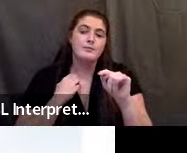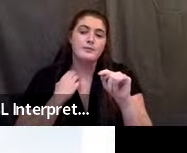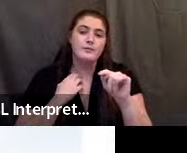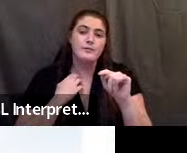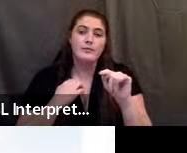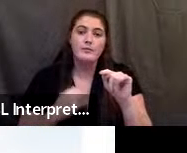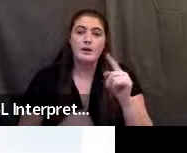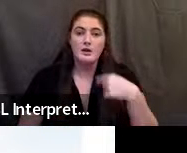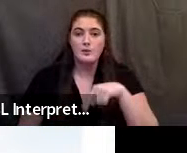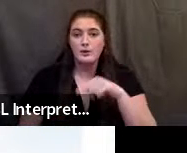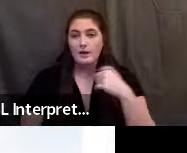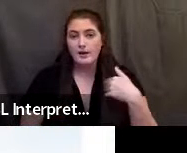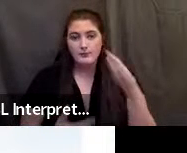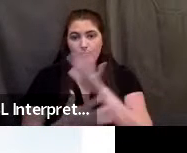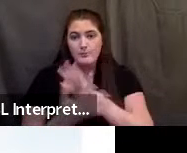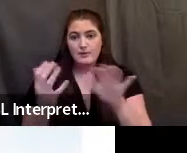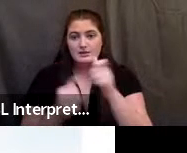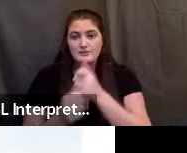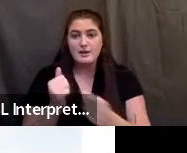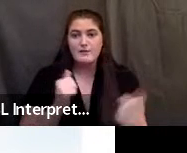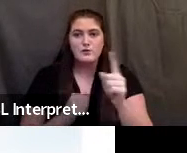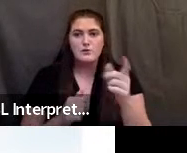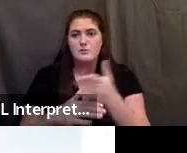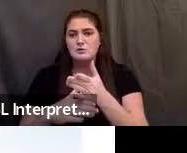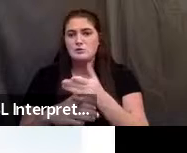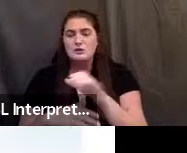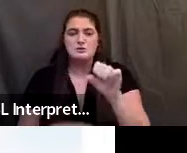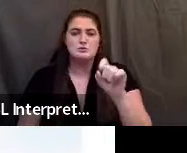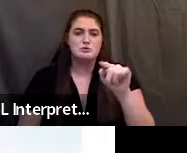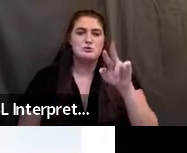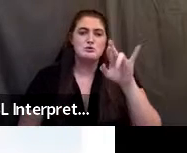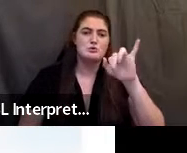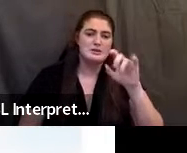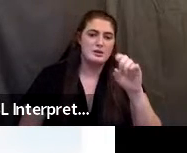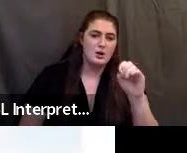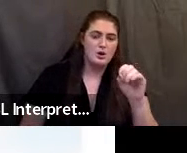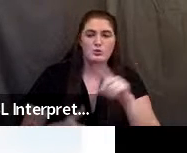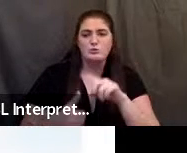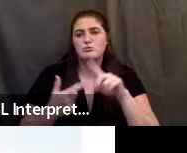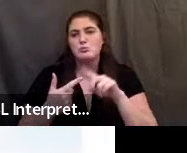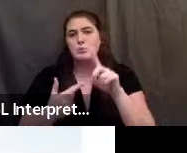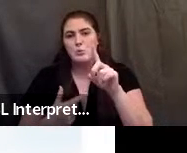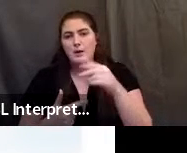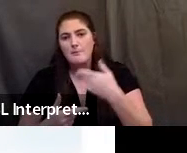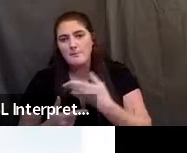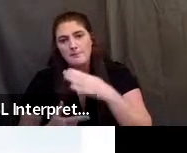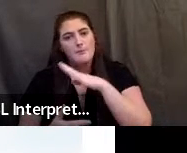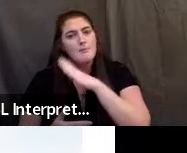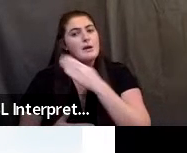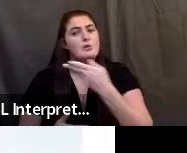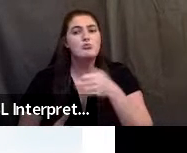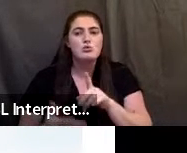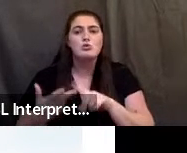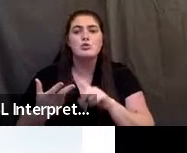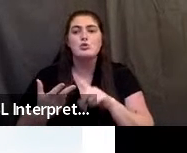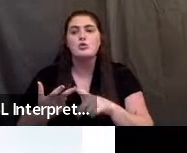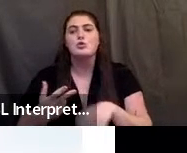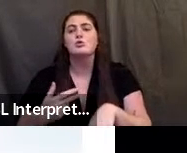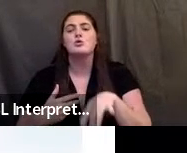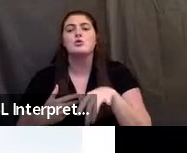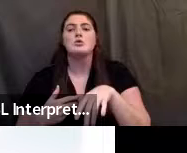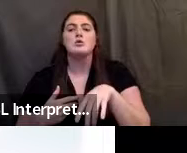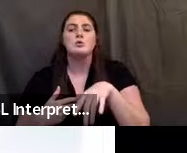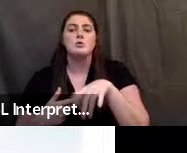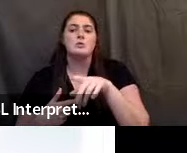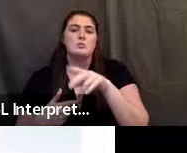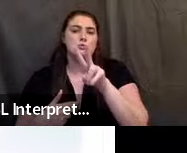And we have a mix of everywhere between studios, 1 bedrooms, junior bedrooms, and 3 bedrooms. And